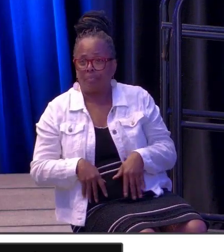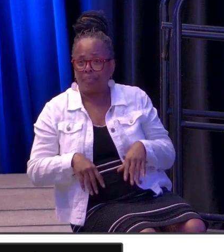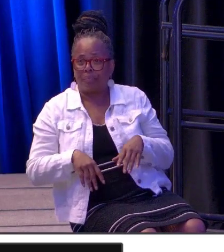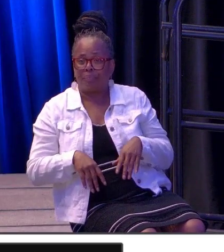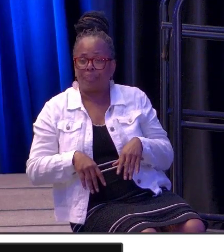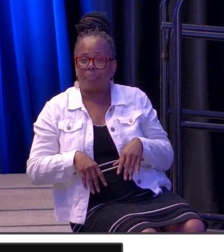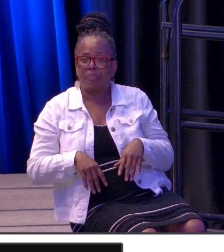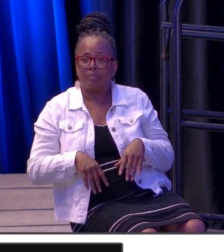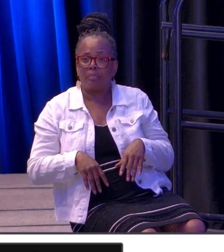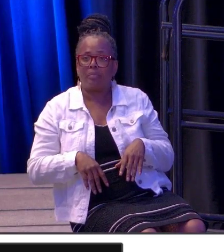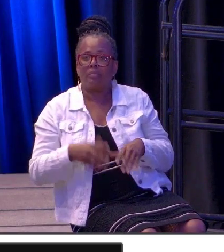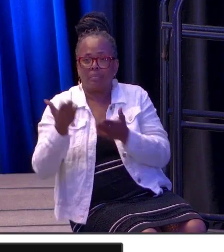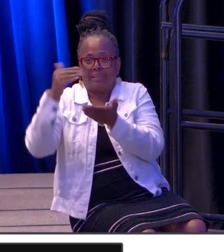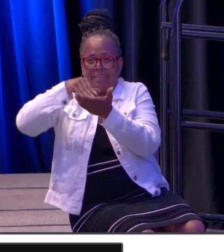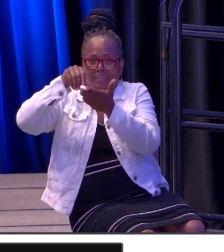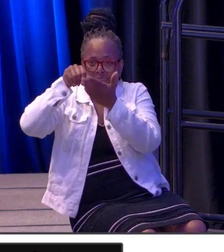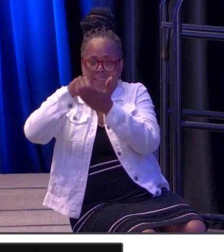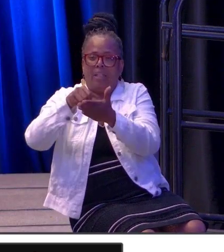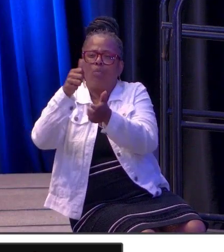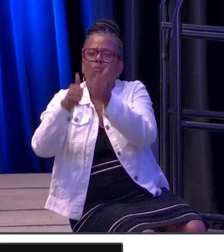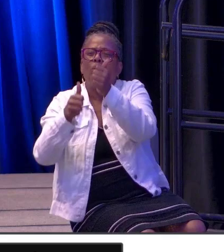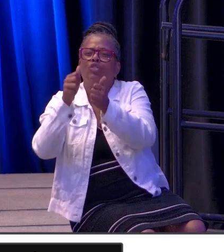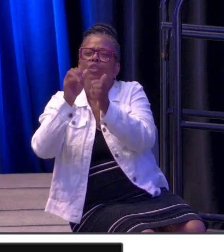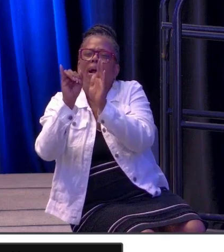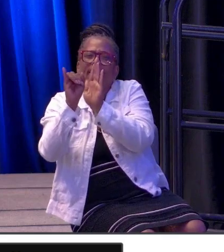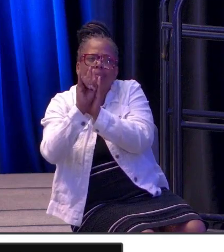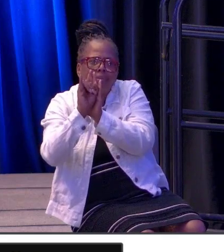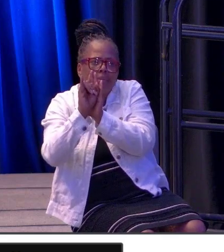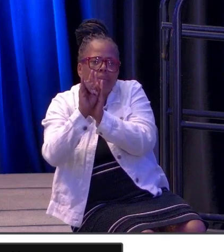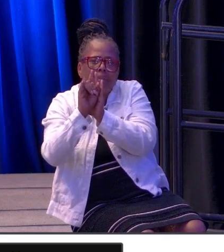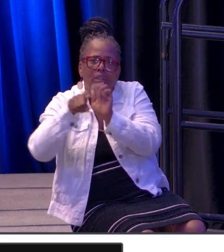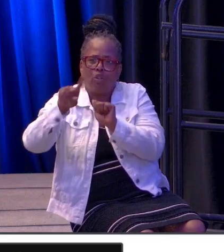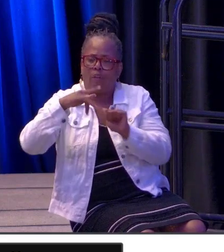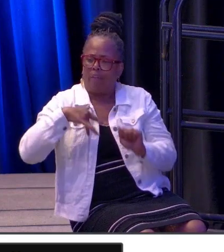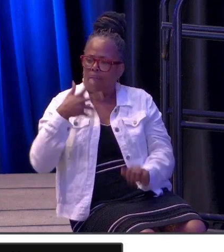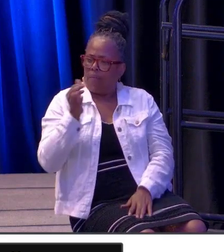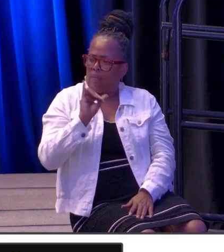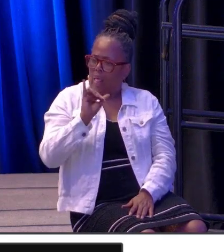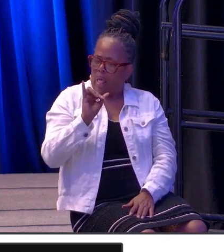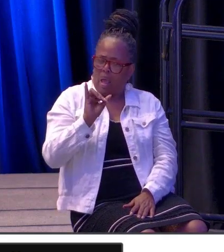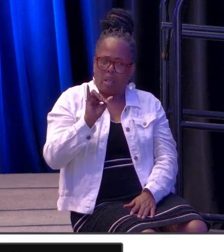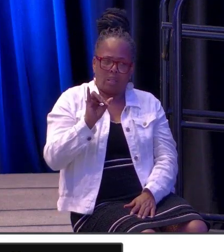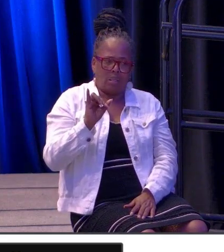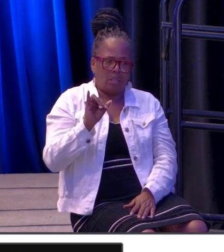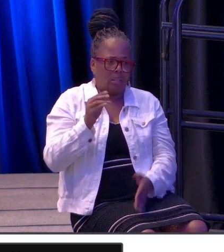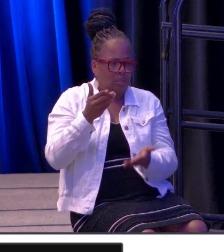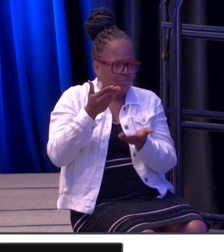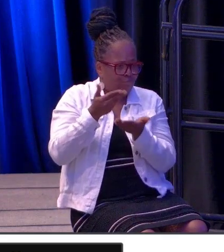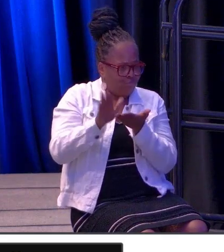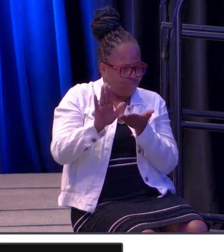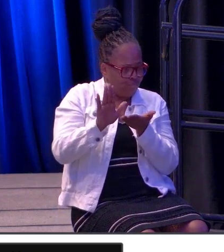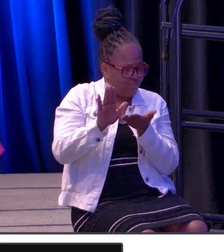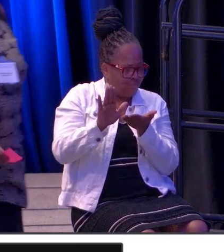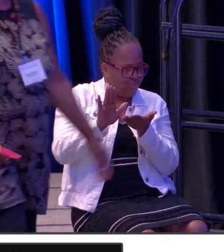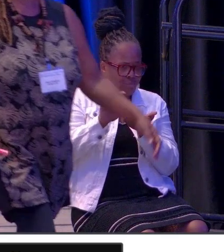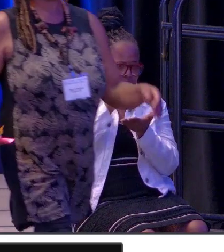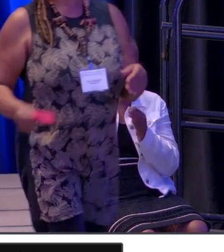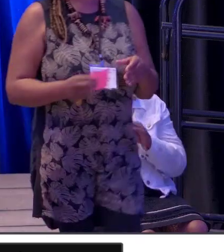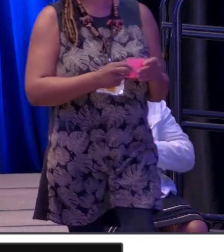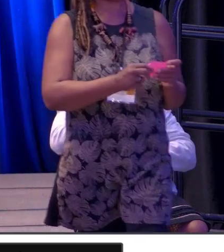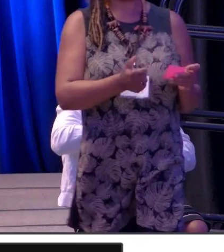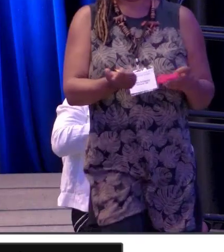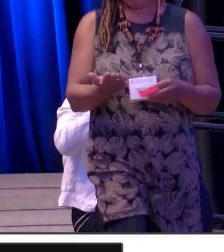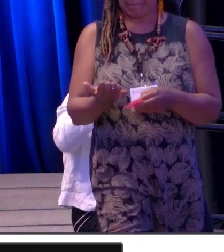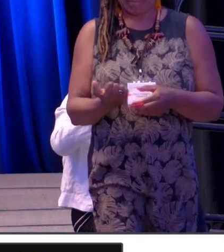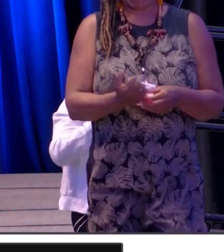So we're asking, what identity makes you feel either that you're not having your needs met,